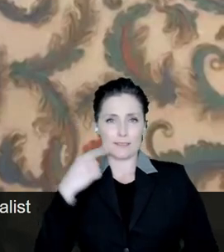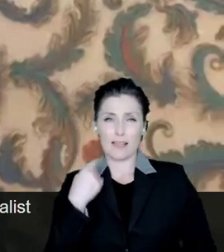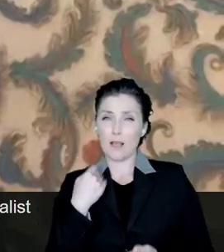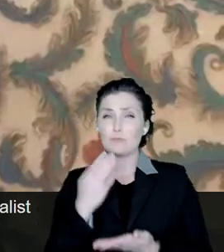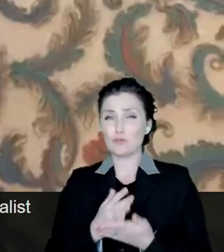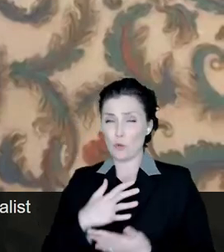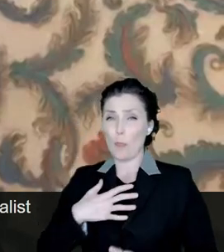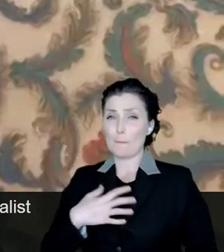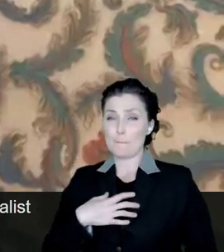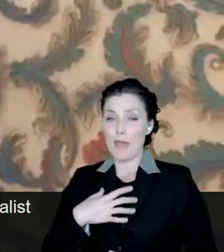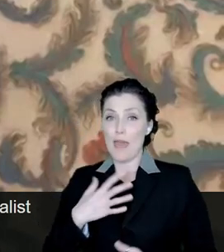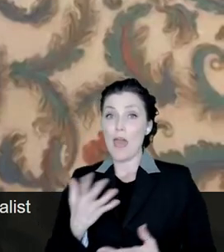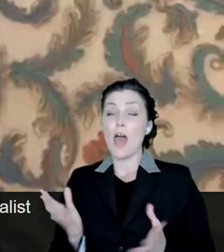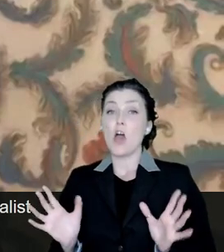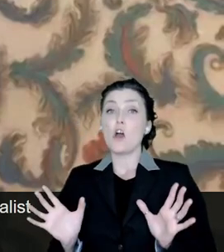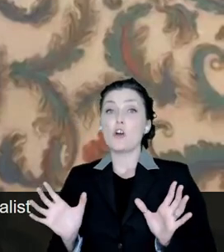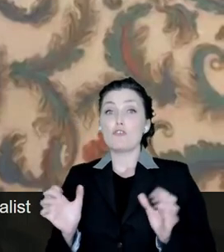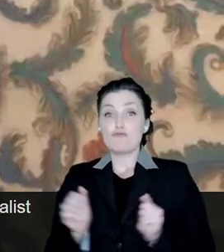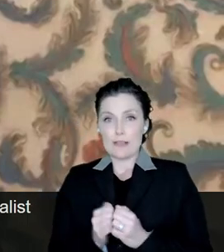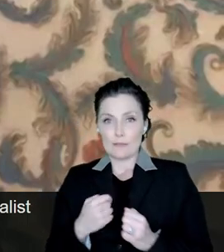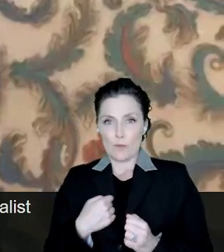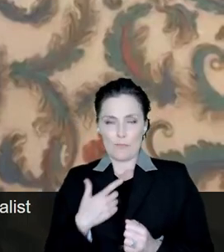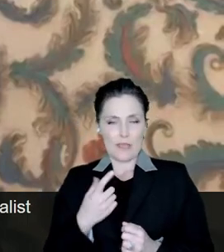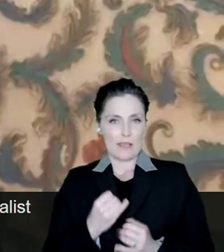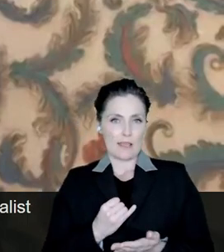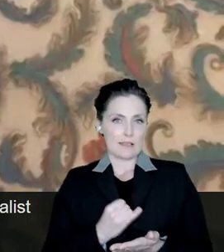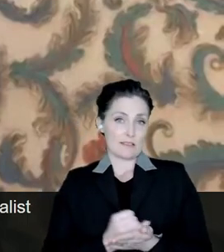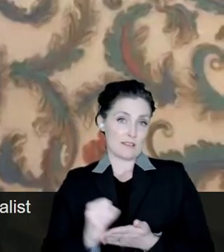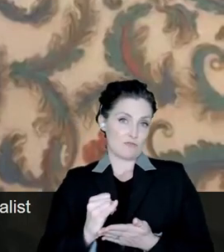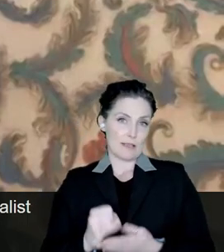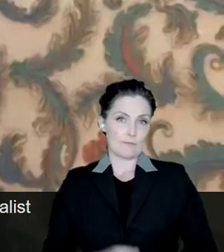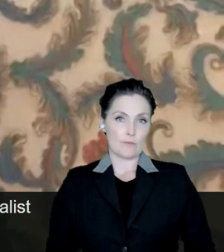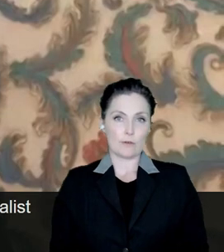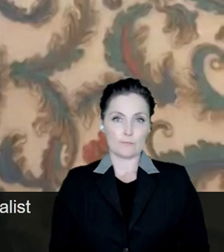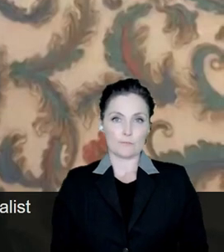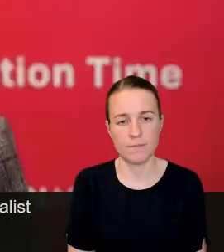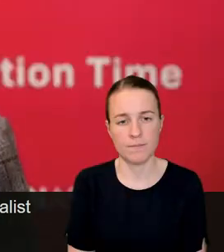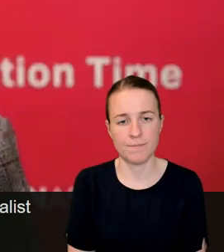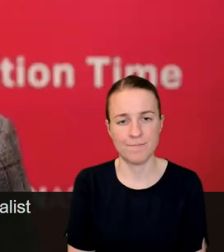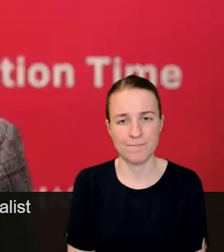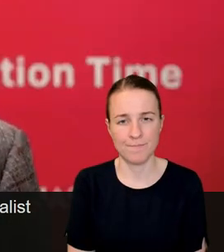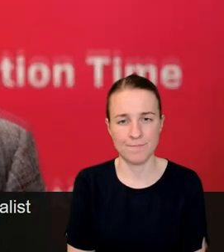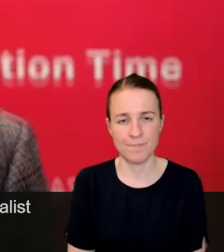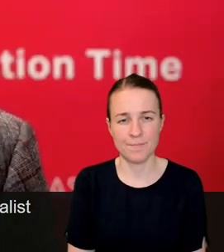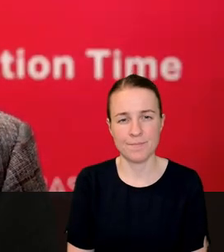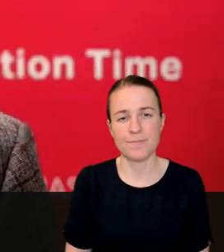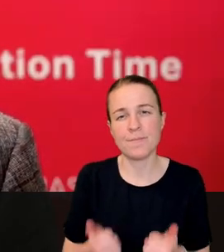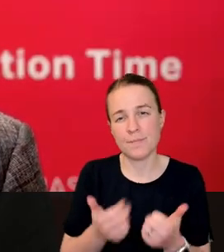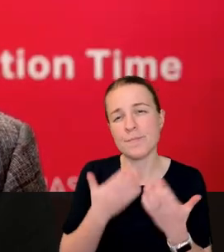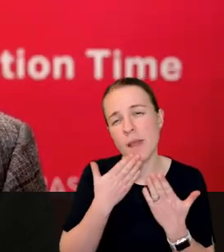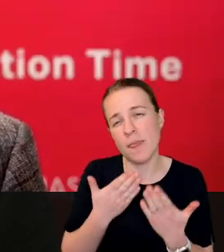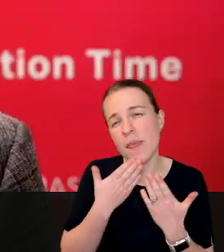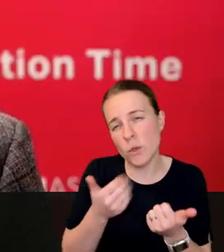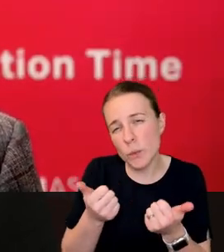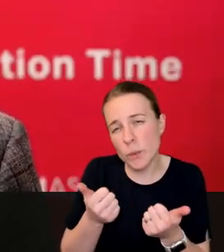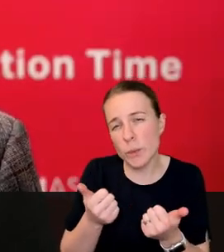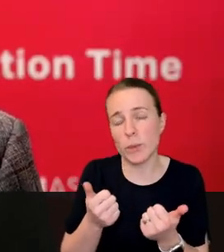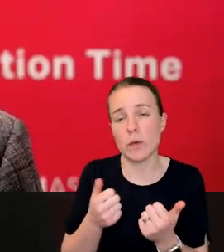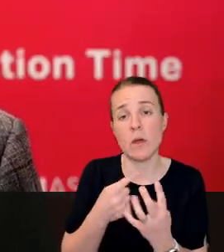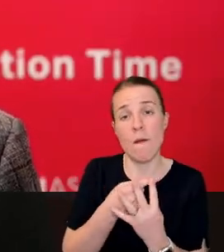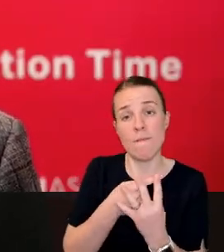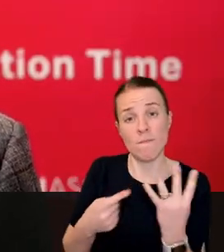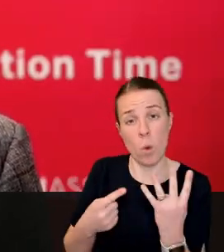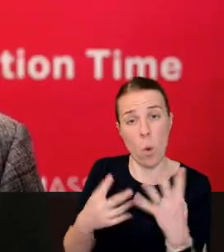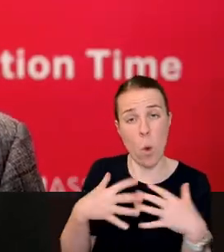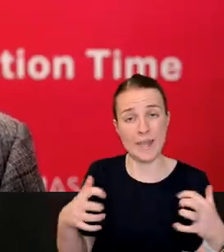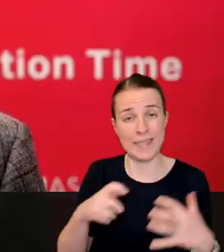absolutely agrees with me that this is utterly disgraceful. Thank you, Chair. Thank you. Can I? There are four Assembly members who want to come